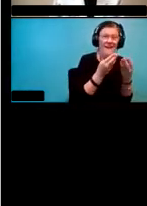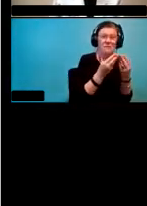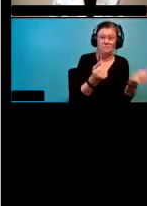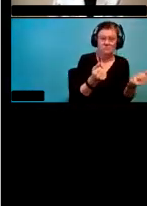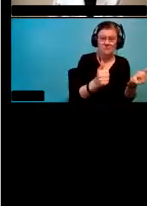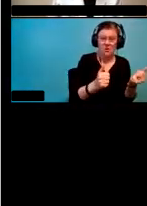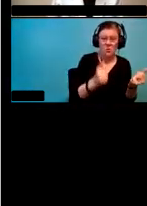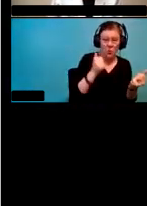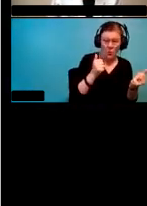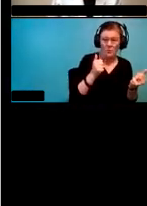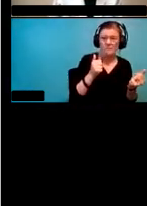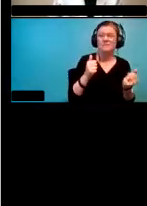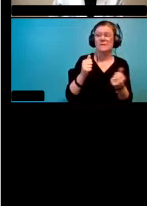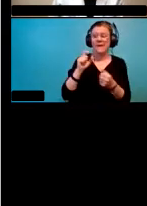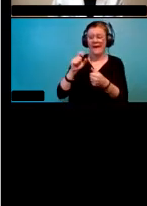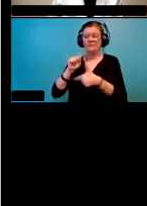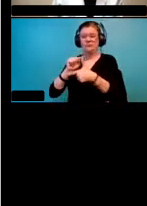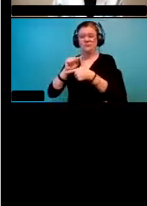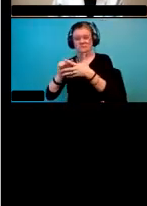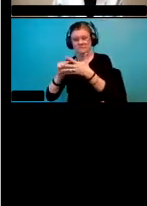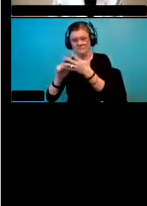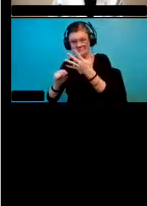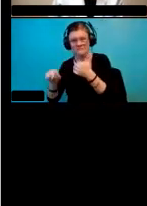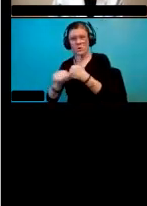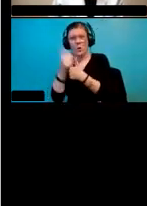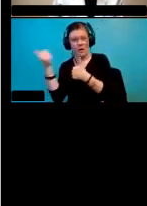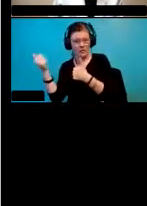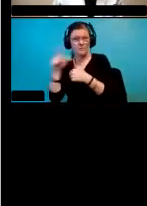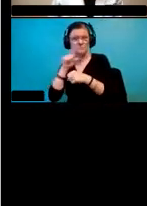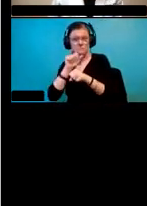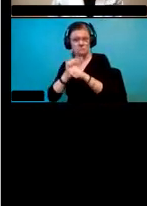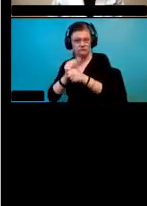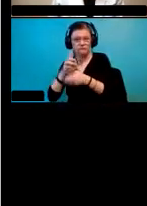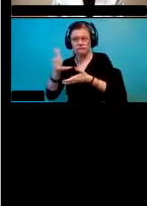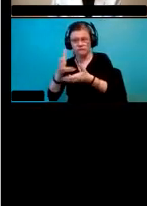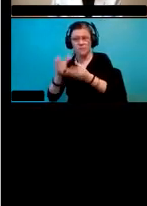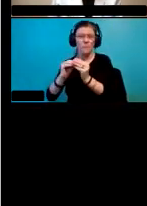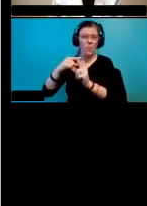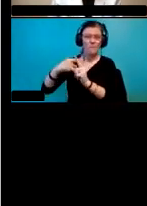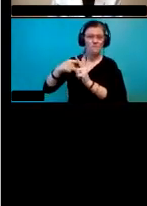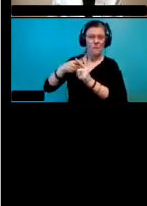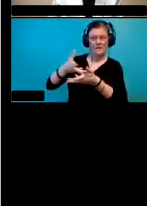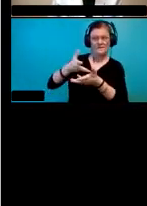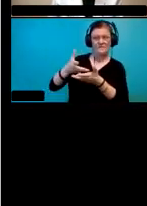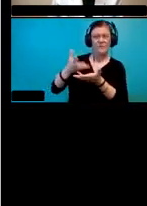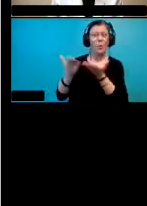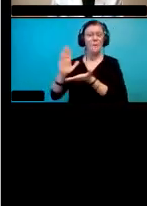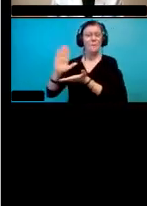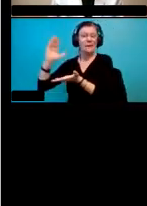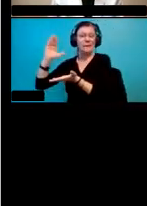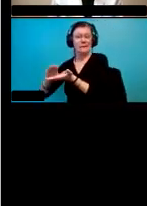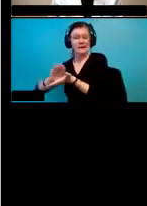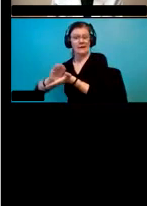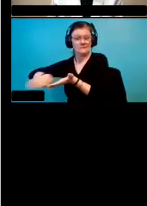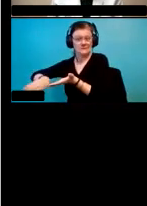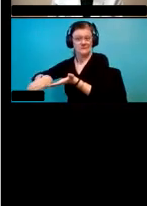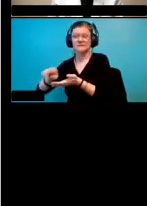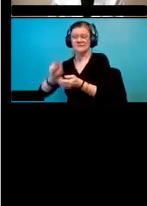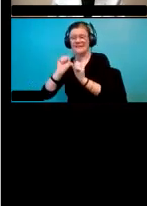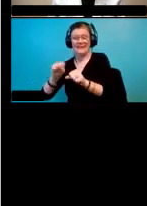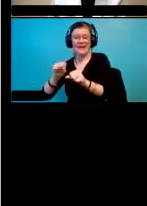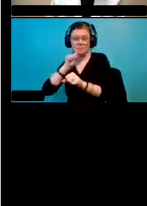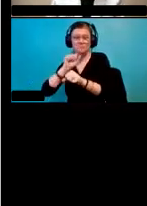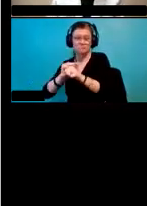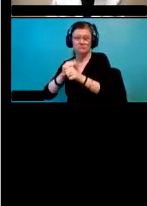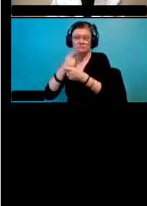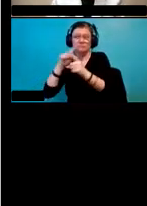your provider. There are definitely things that you can do in a positive or a negative way that affect your Parkinson's